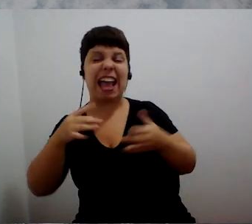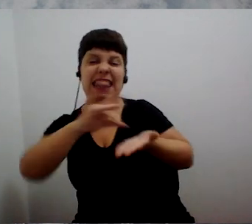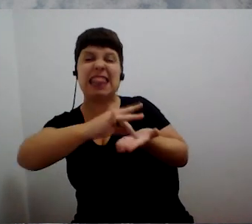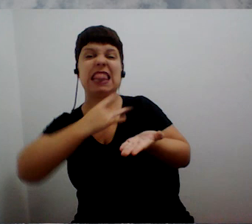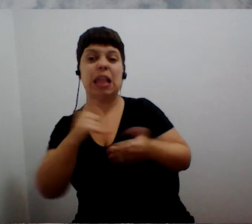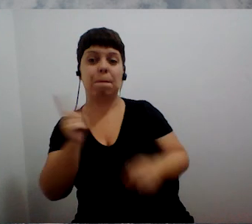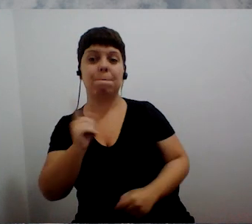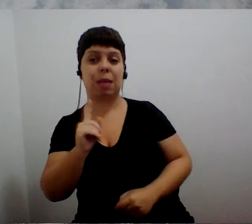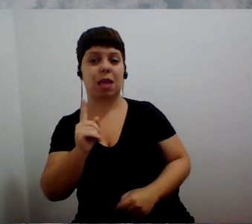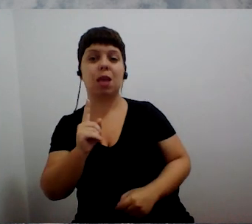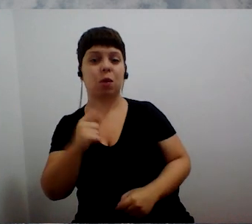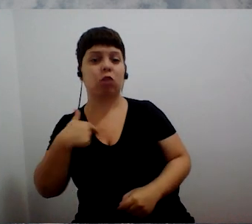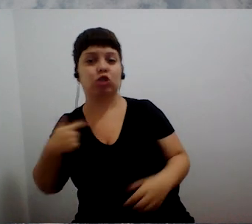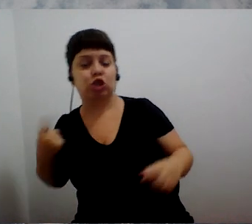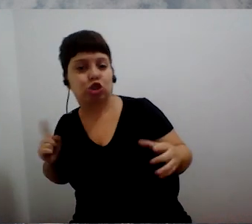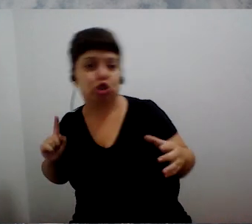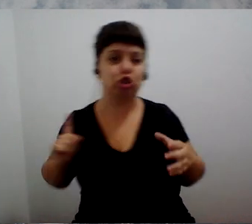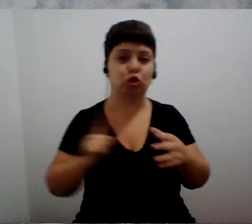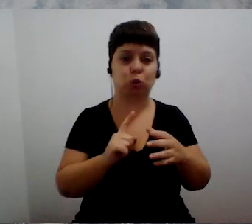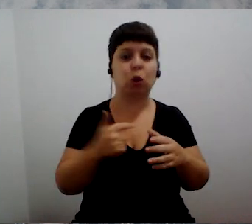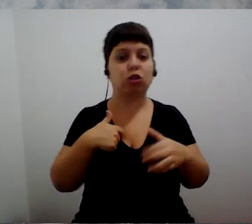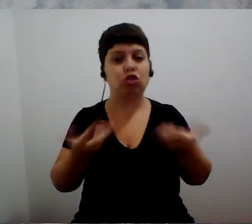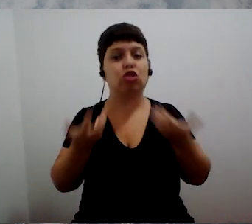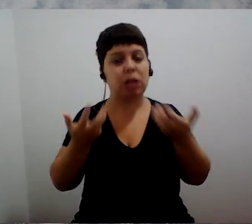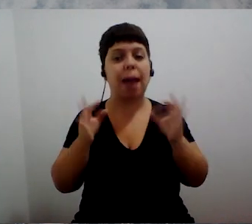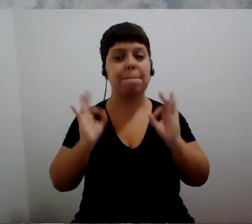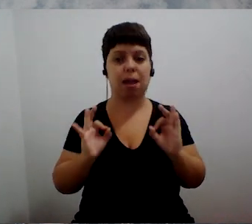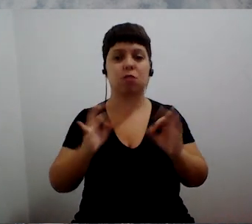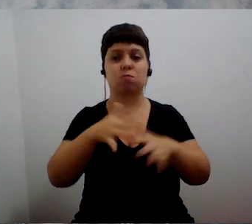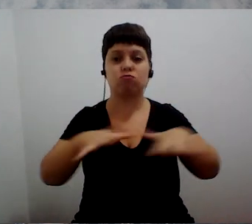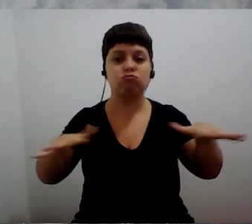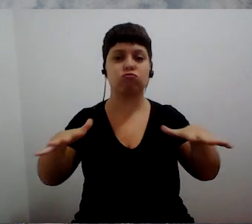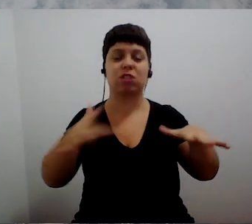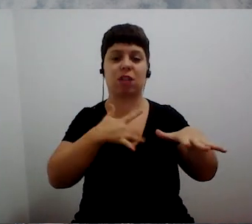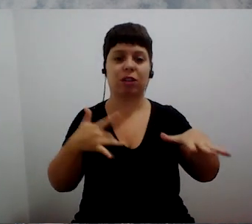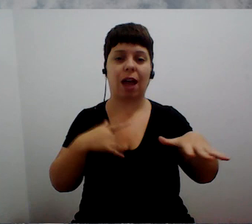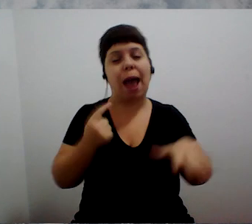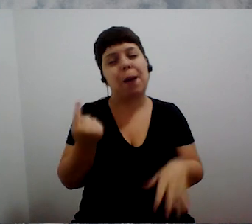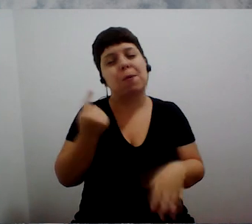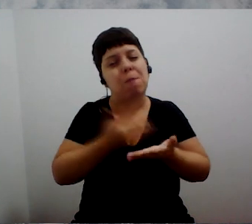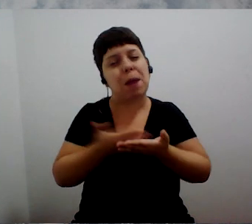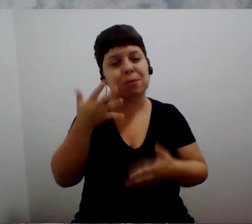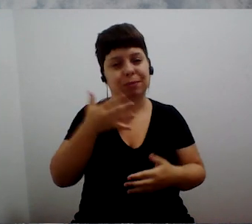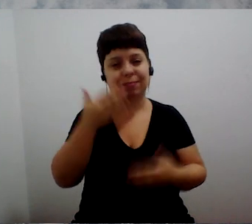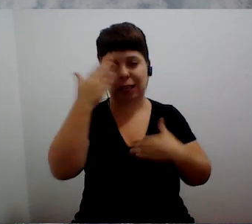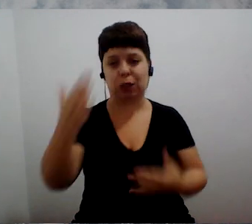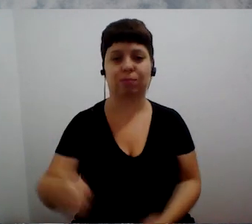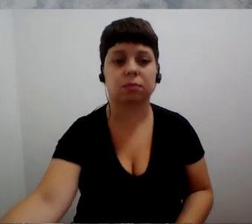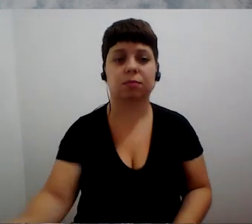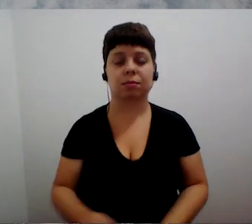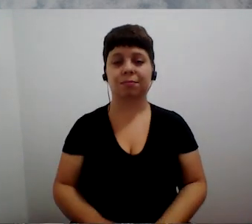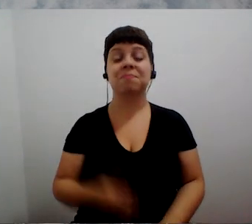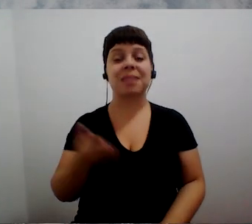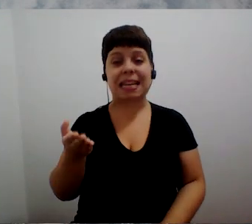want to keep the ocean blue. That's my first word to you. Thank you. Thank you,